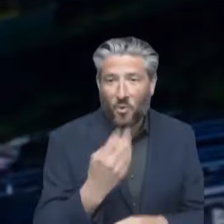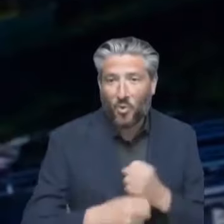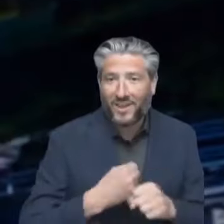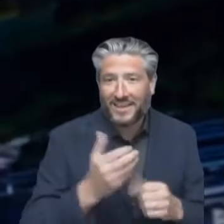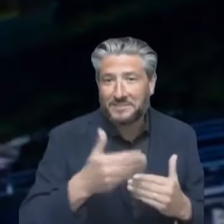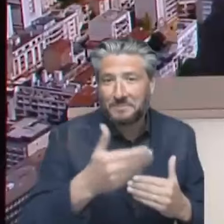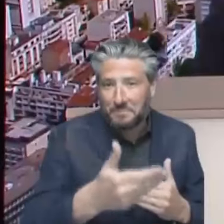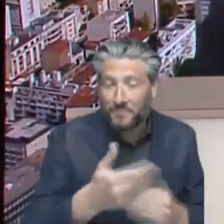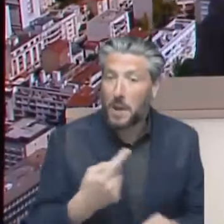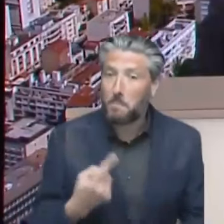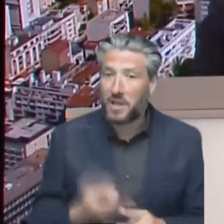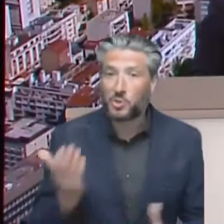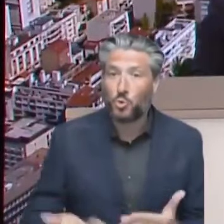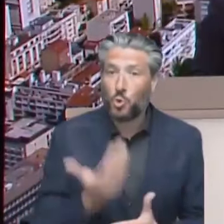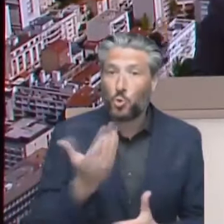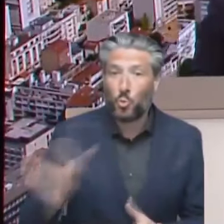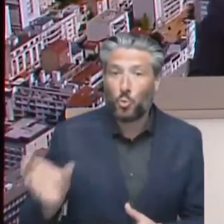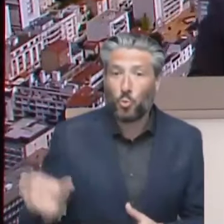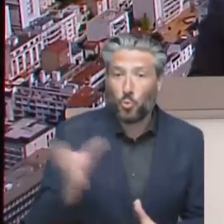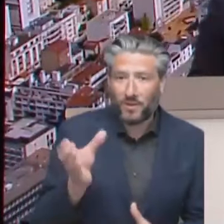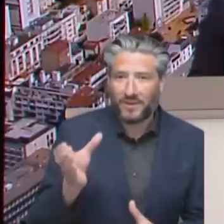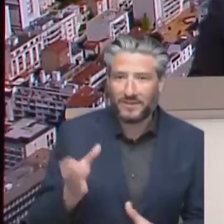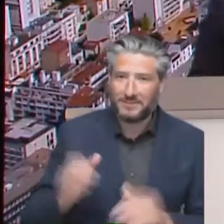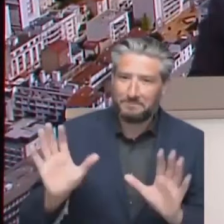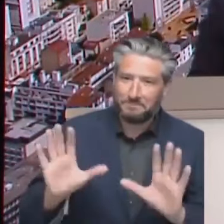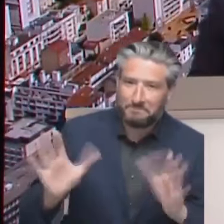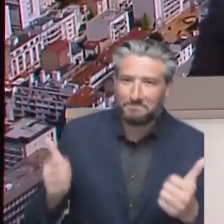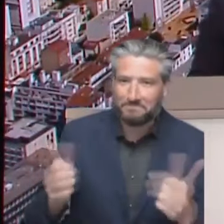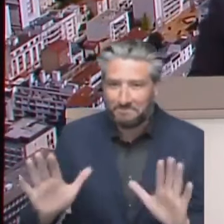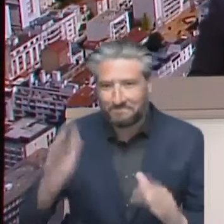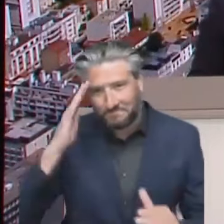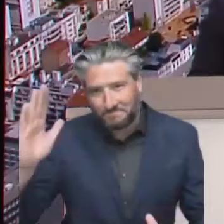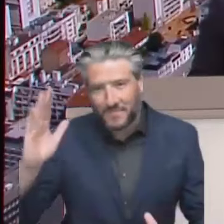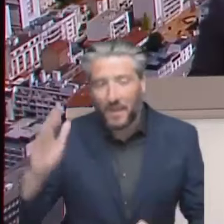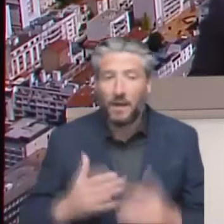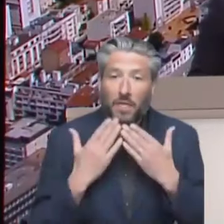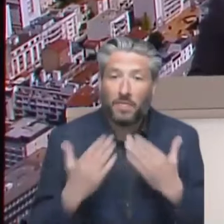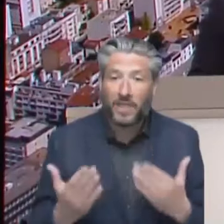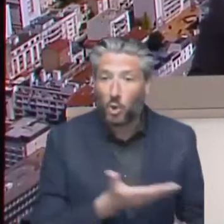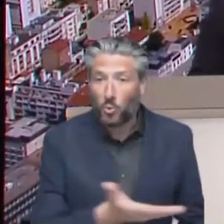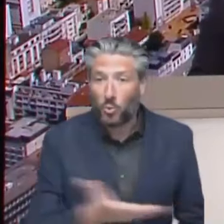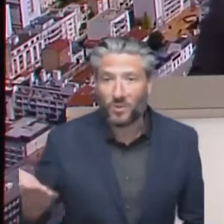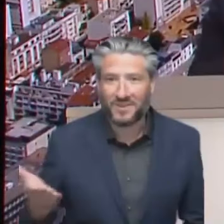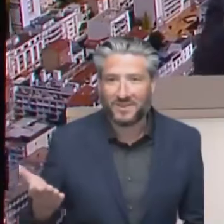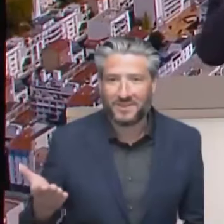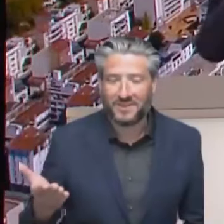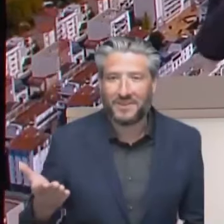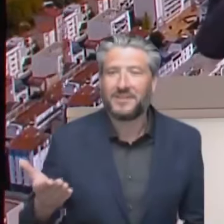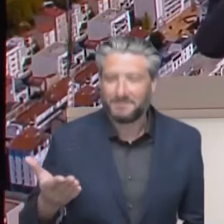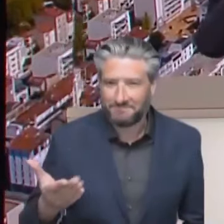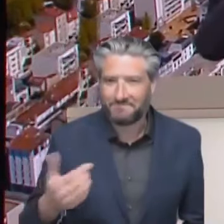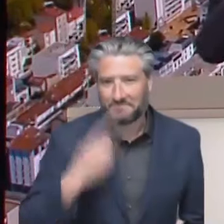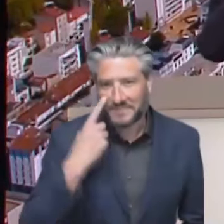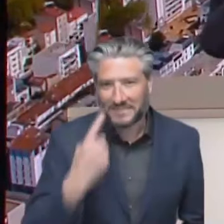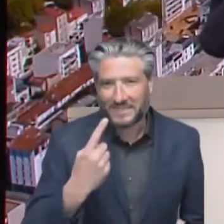joining the board today. A big thank you to all of you. And needless to say, I look forward to seeing you again next year for the next